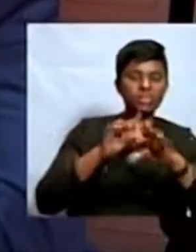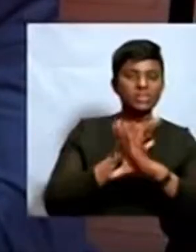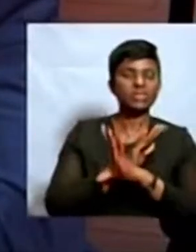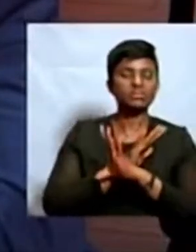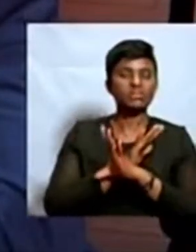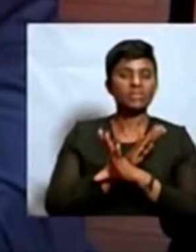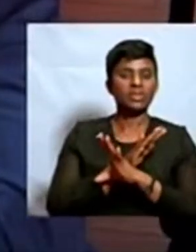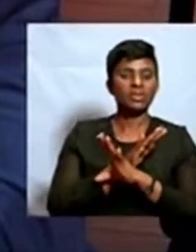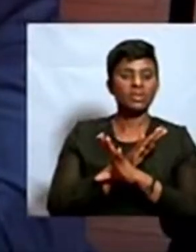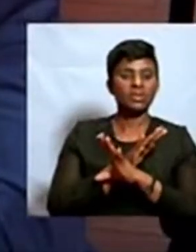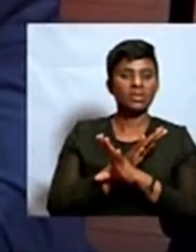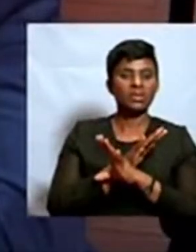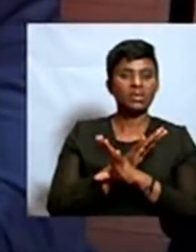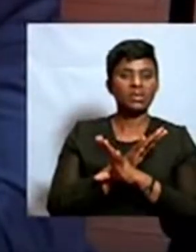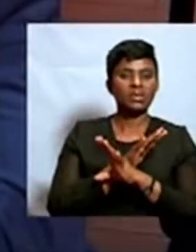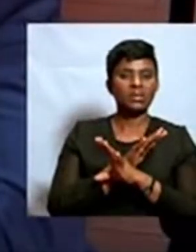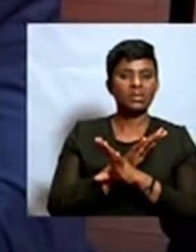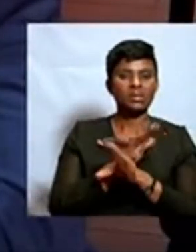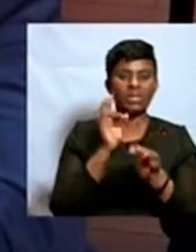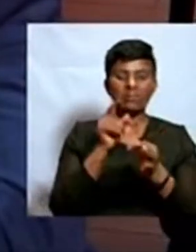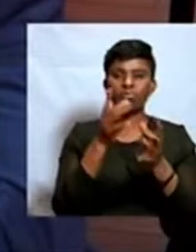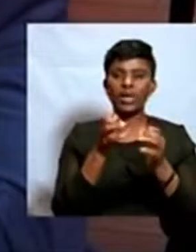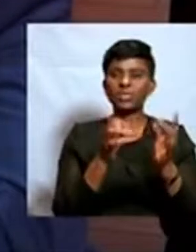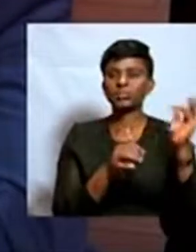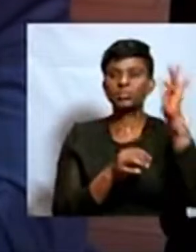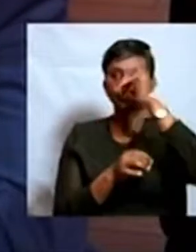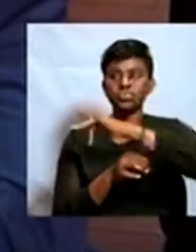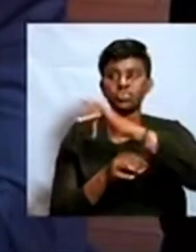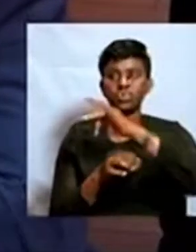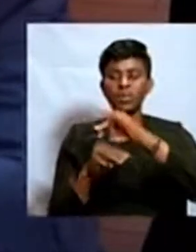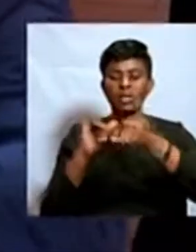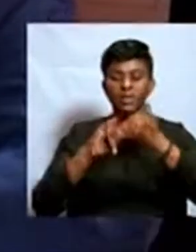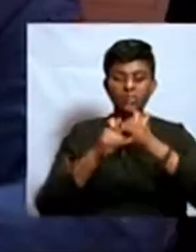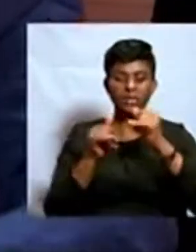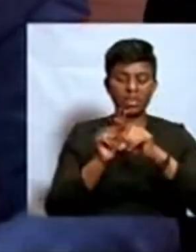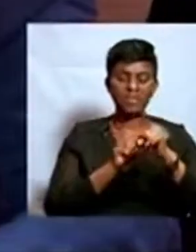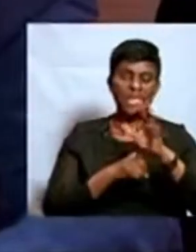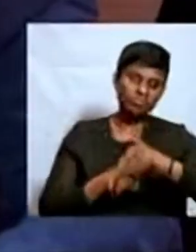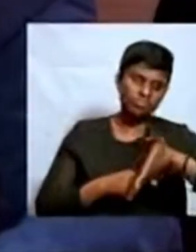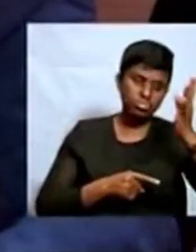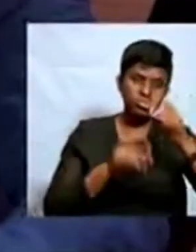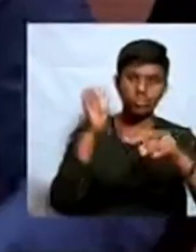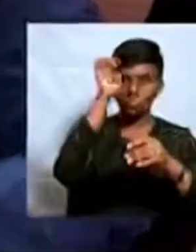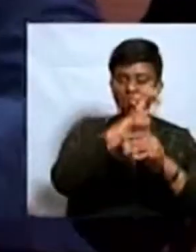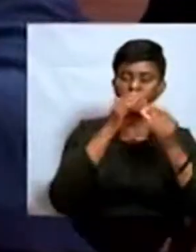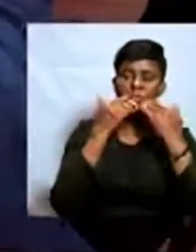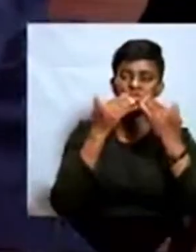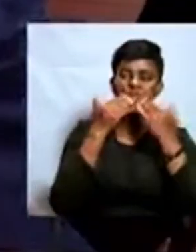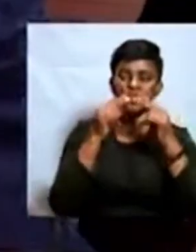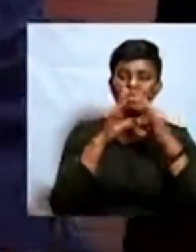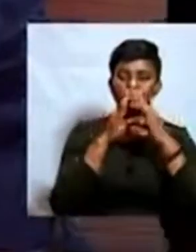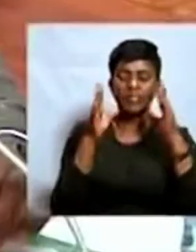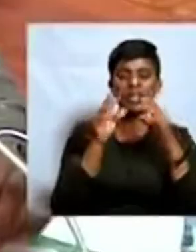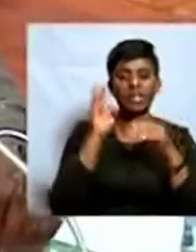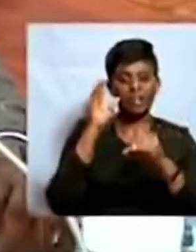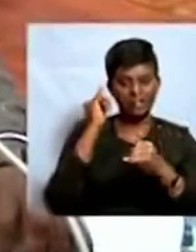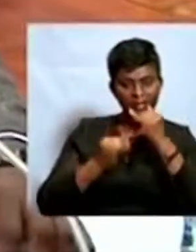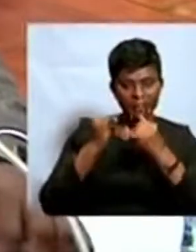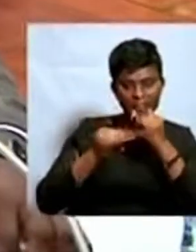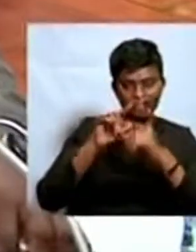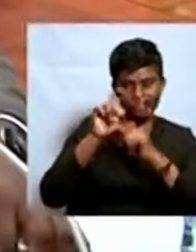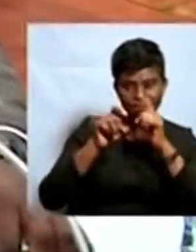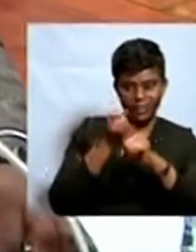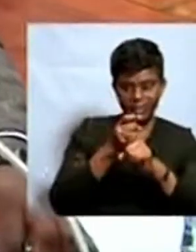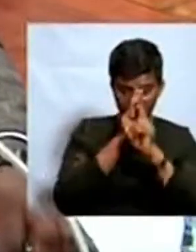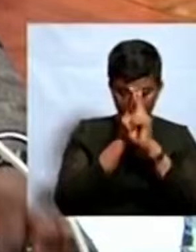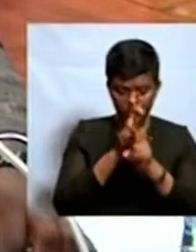If you want to join an Airbus, you have to go to South Africa and fly to Europe. Thank you. Thank you so much. We'll get the last question from